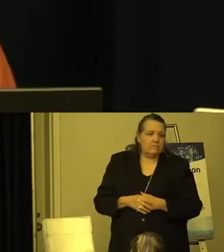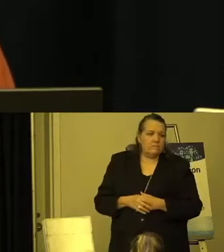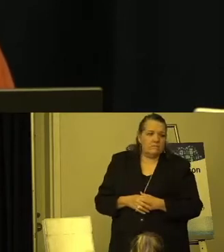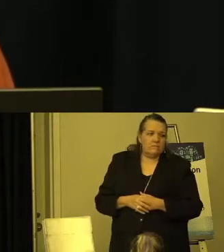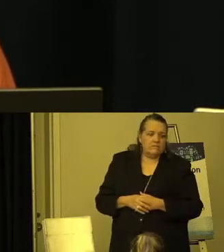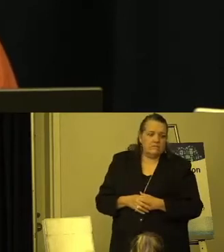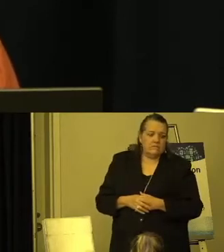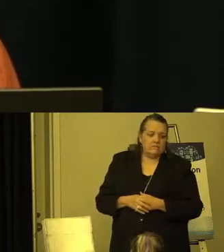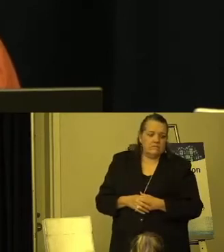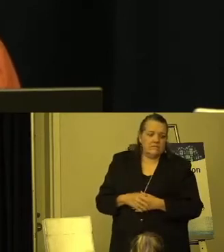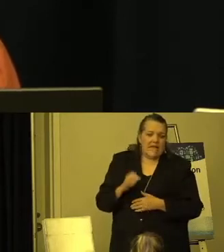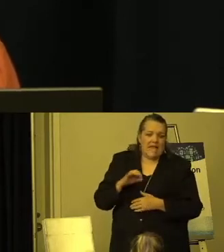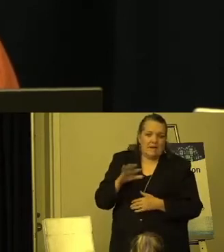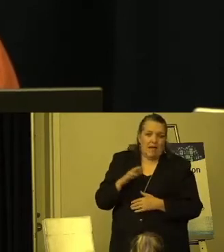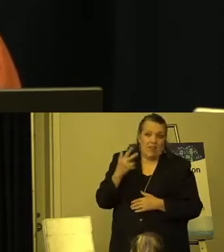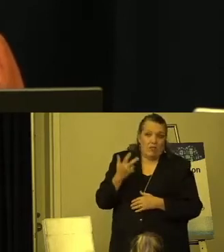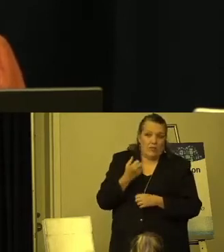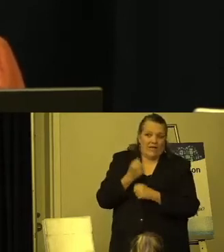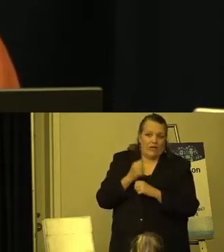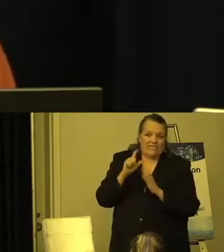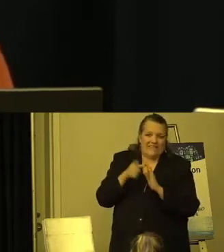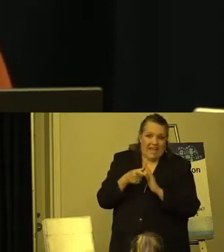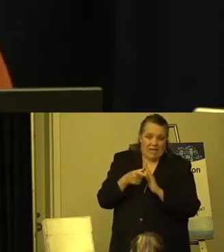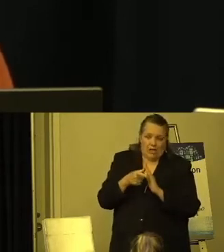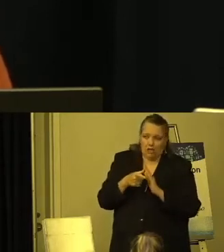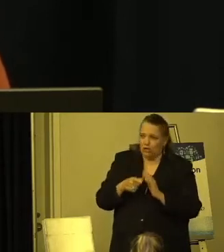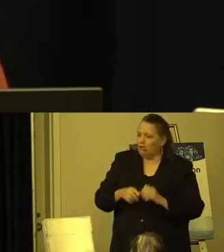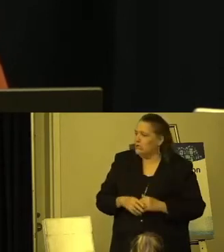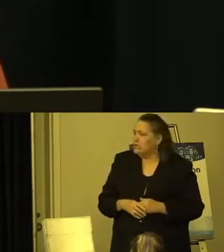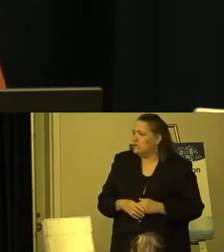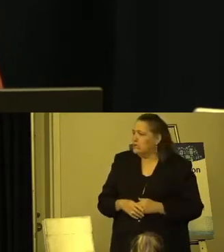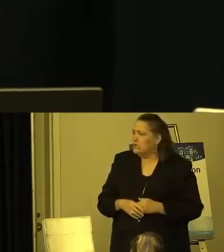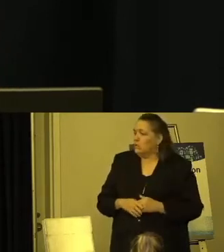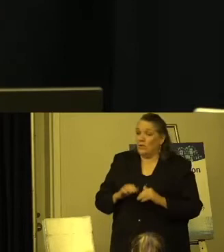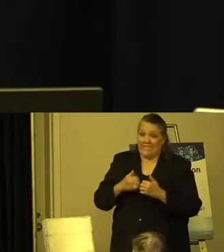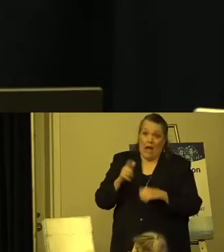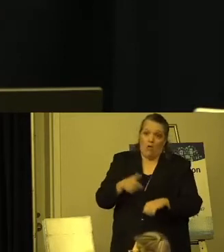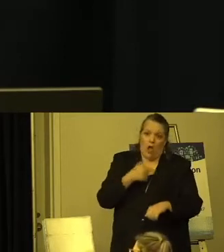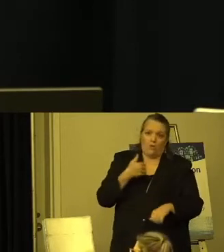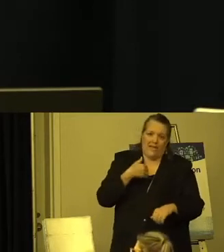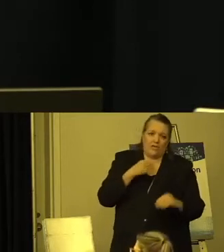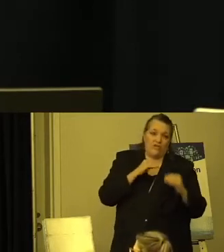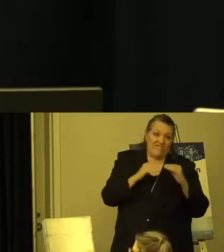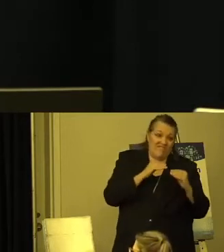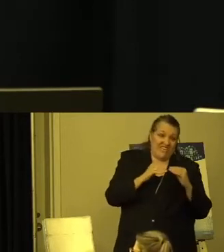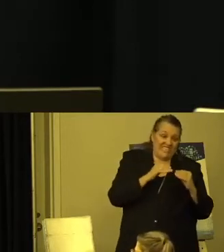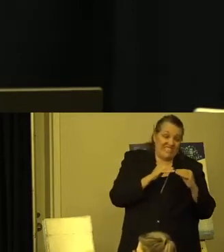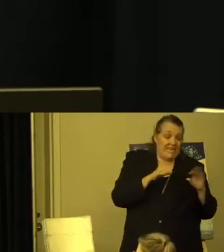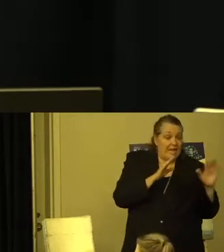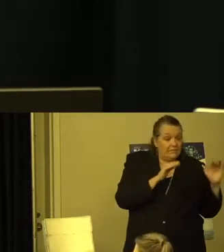And in about 3 years later, which was the time we were initially given to fix that and go away,